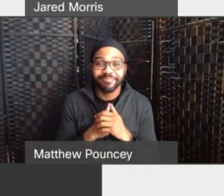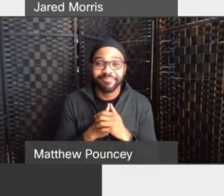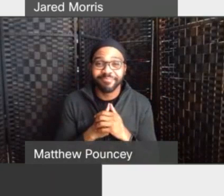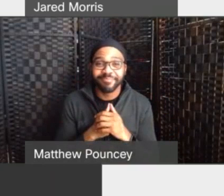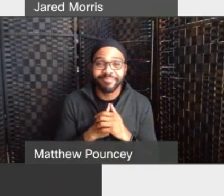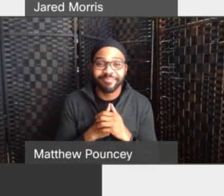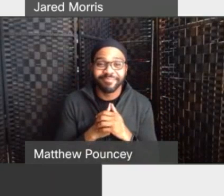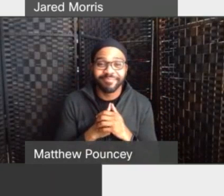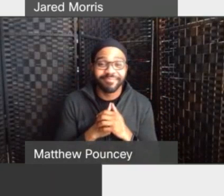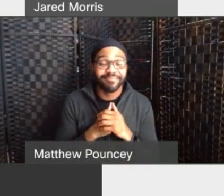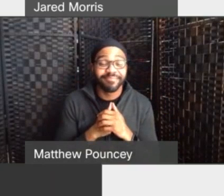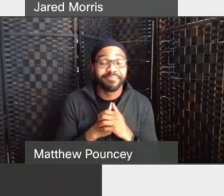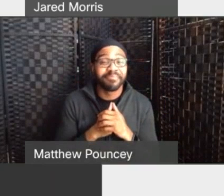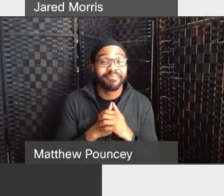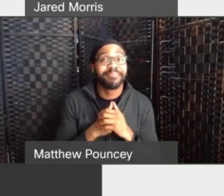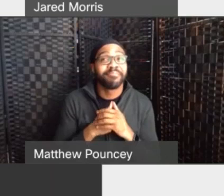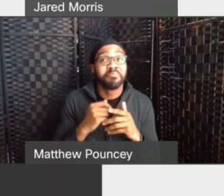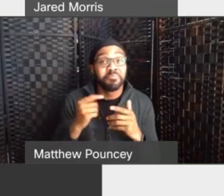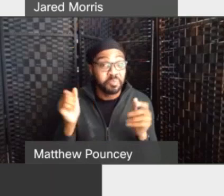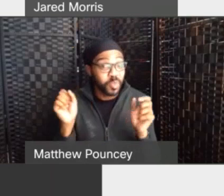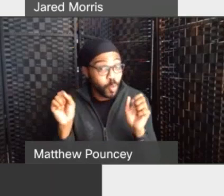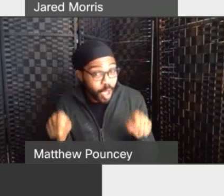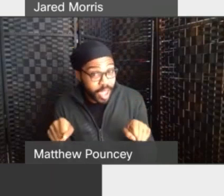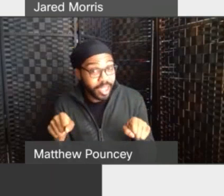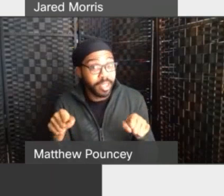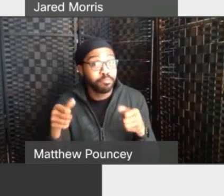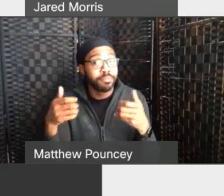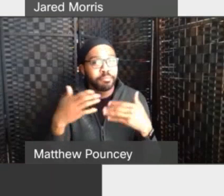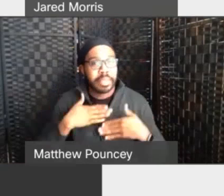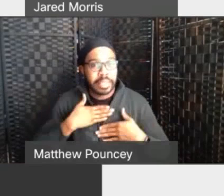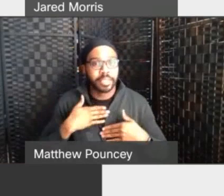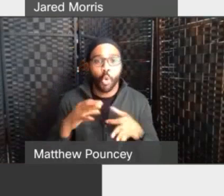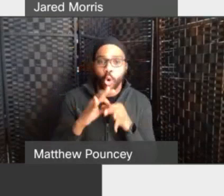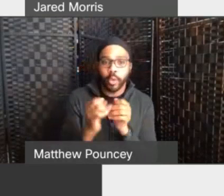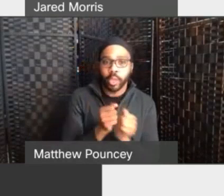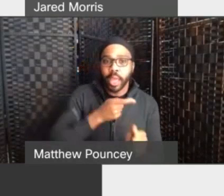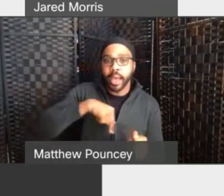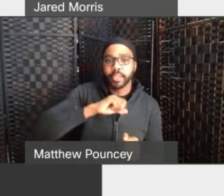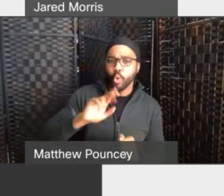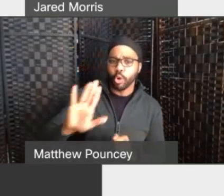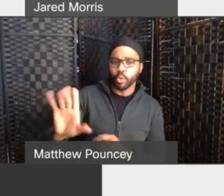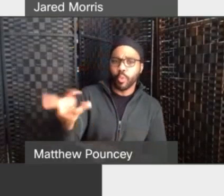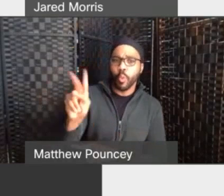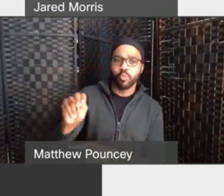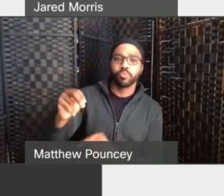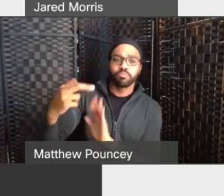As you are able, please make every effort to either coordinate with us or make your own efforts to